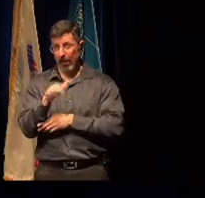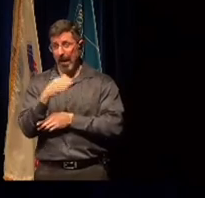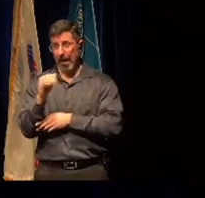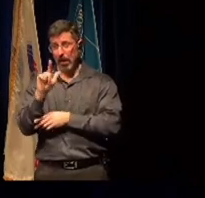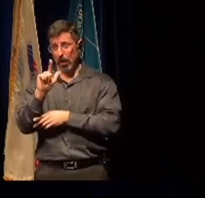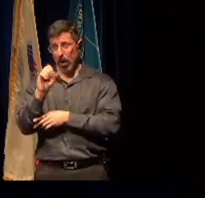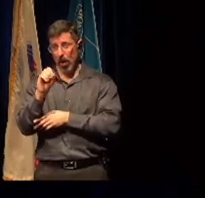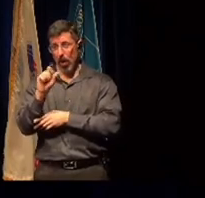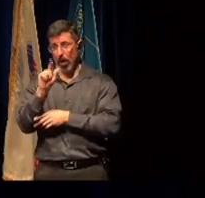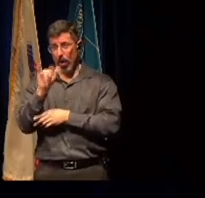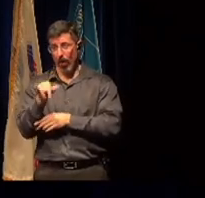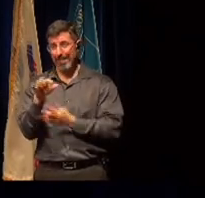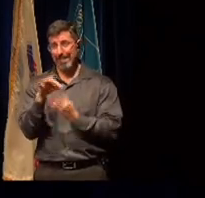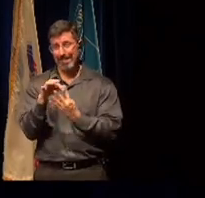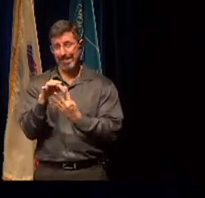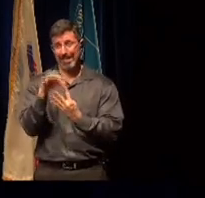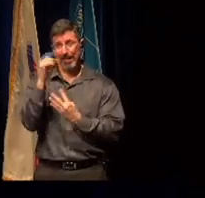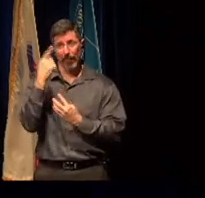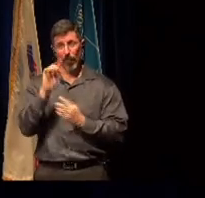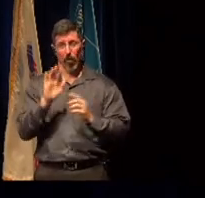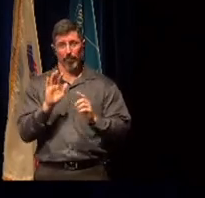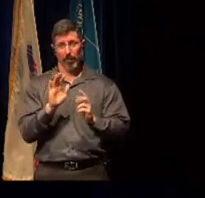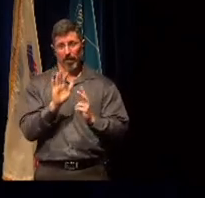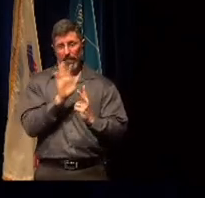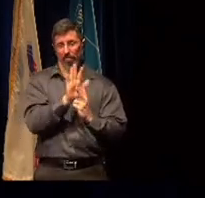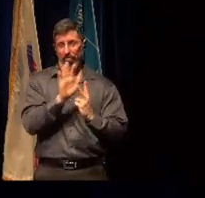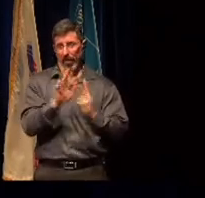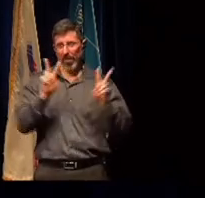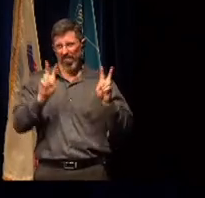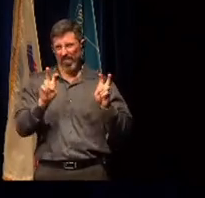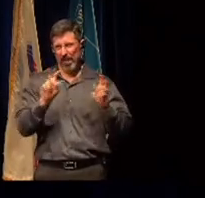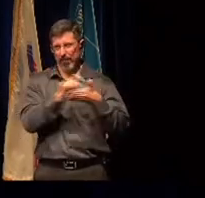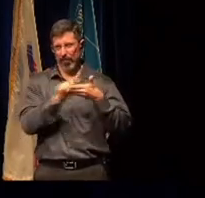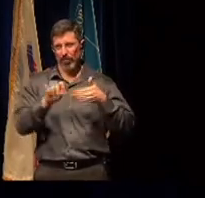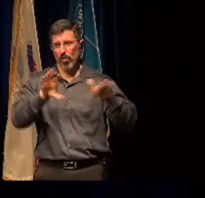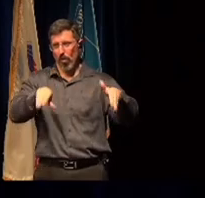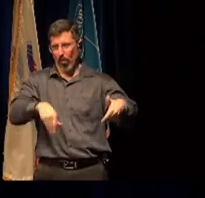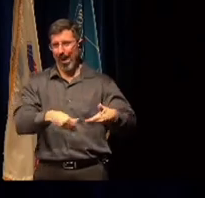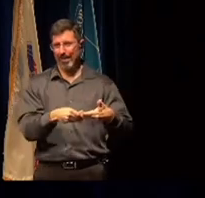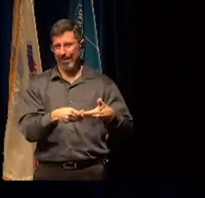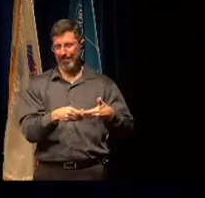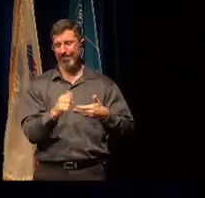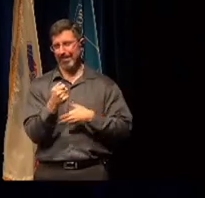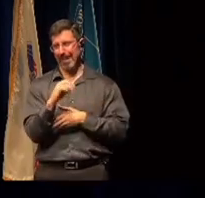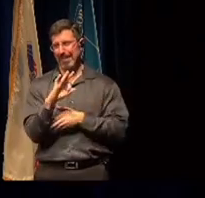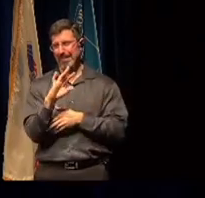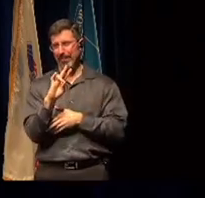verse on their wedding day, Easter Sunday, March 30th,